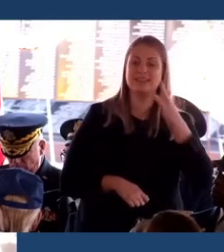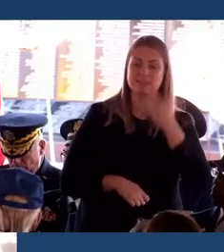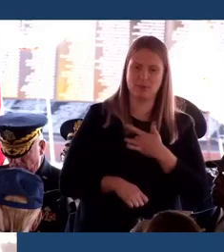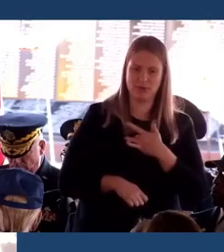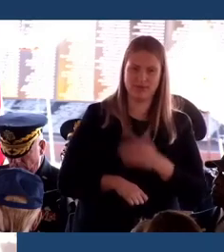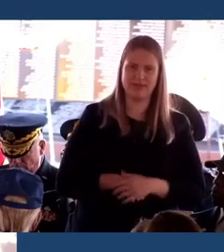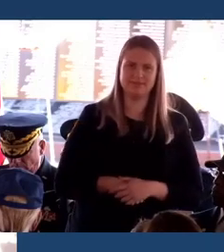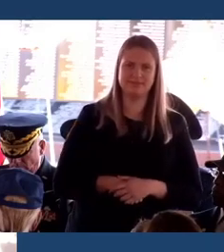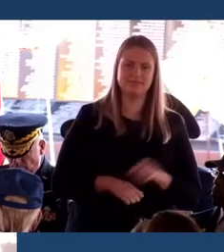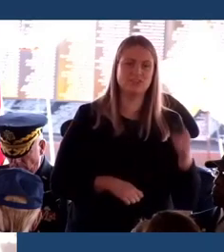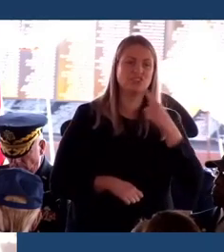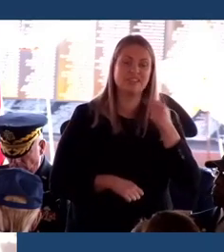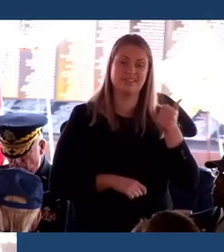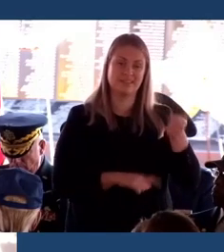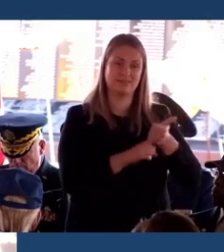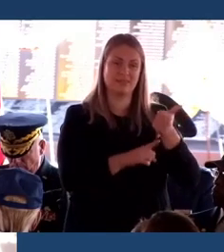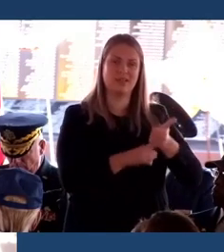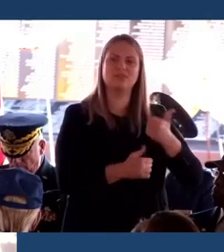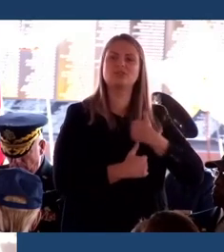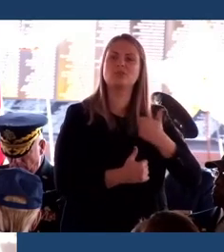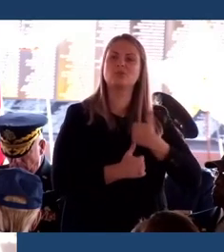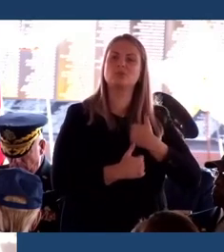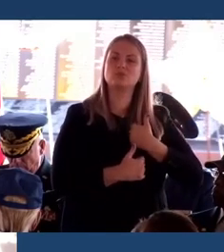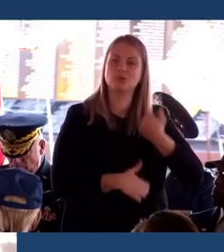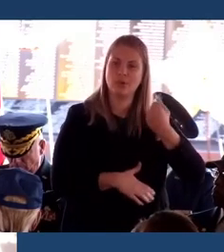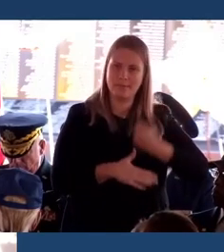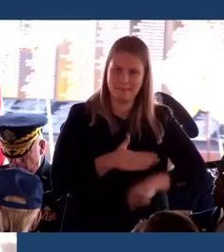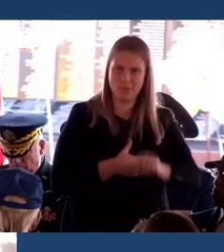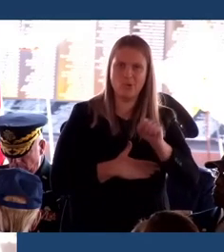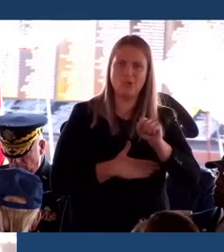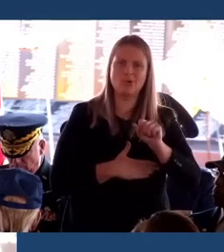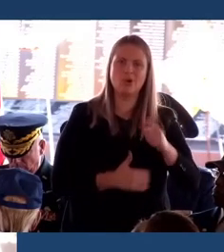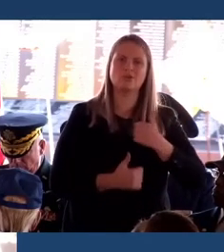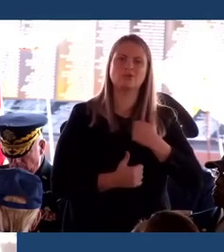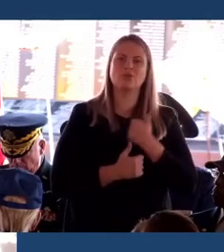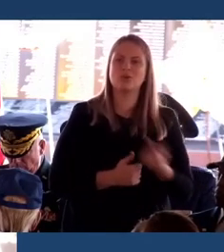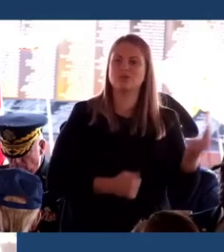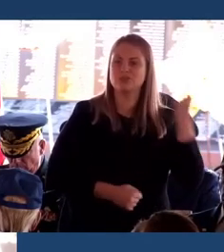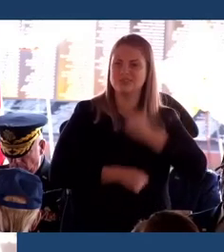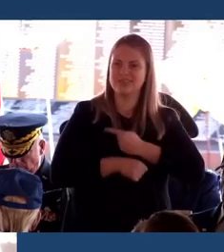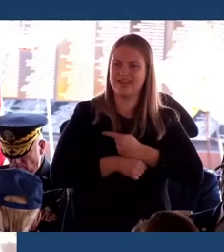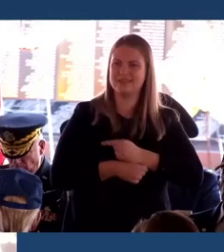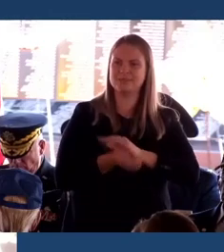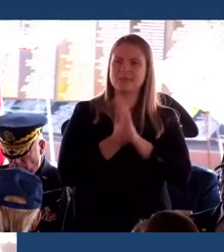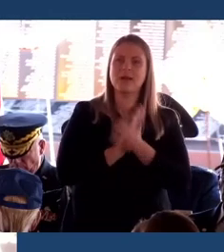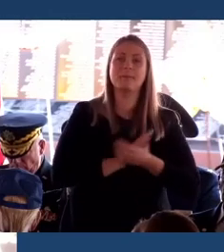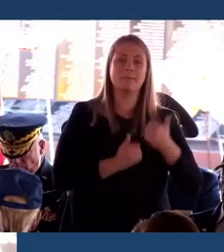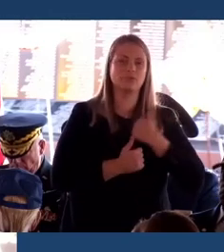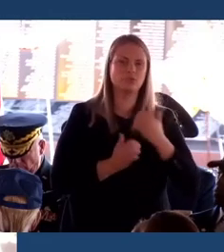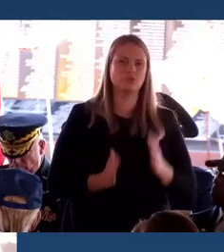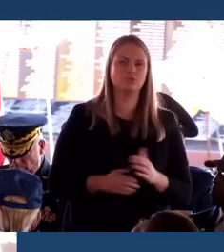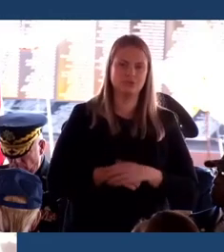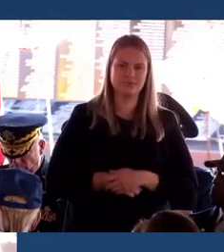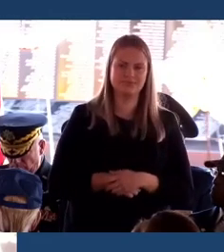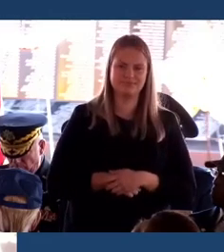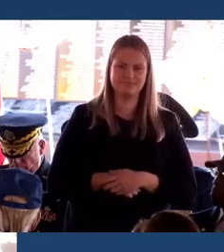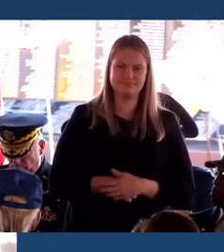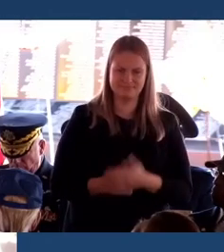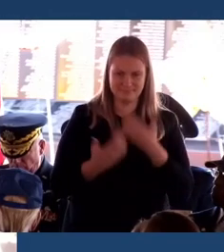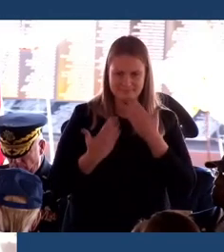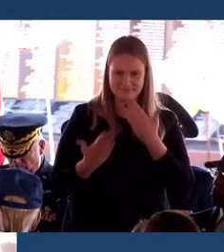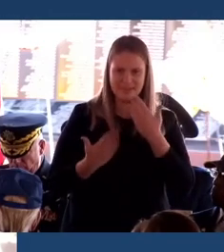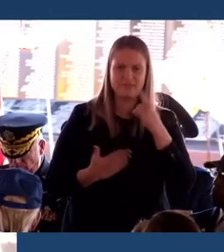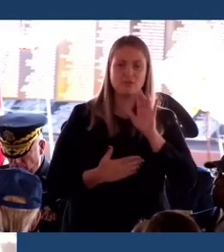she said he was a soldier born on a soldier's day to be a soldier. We thank you for